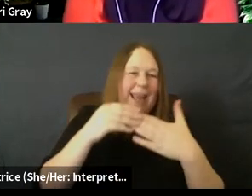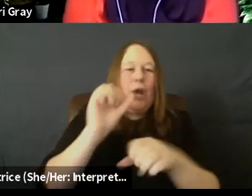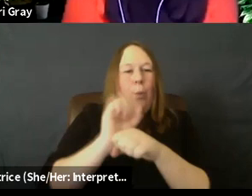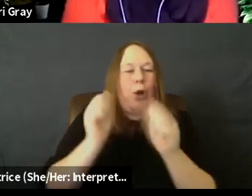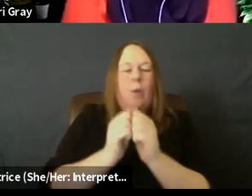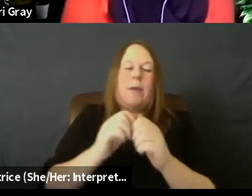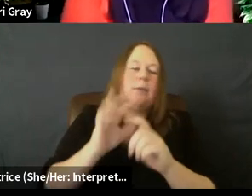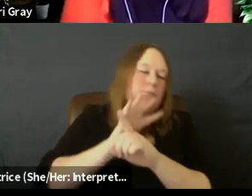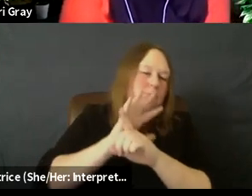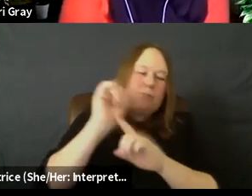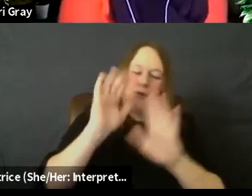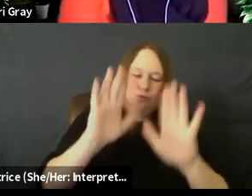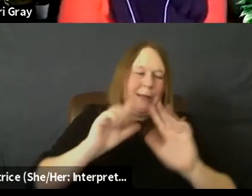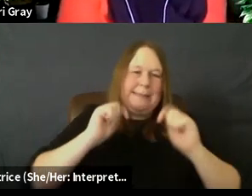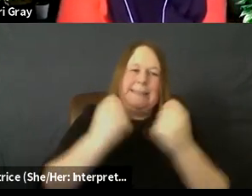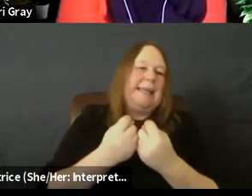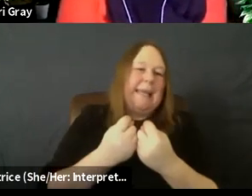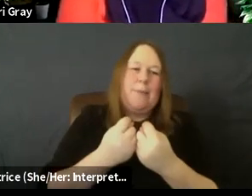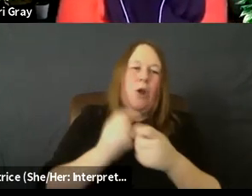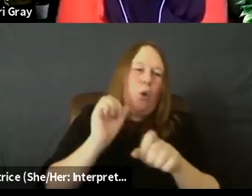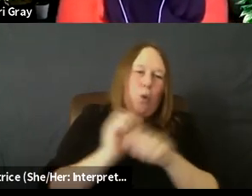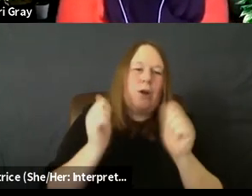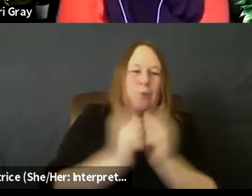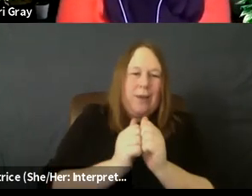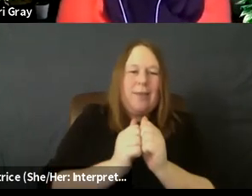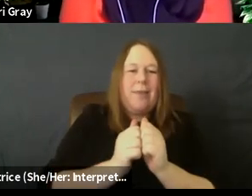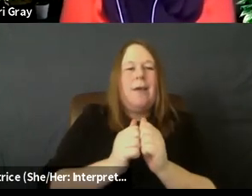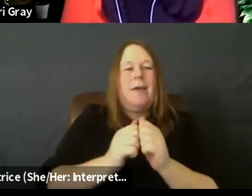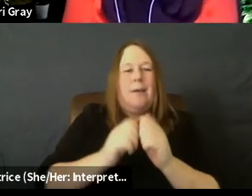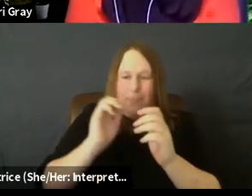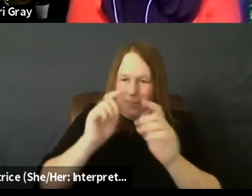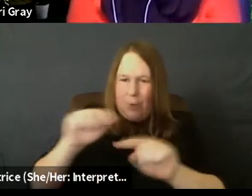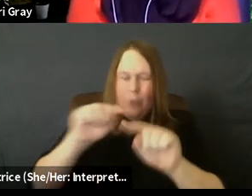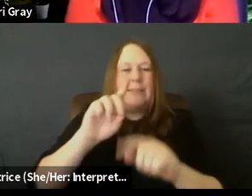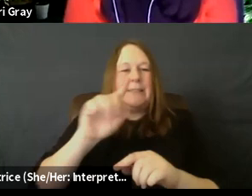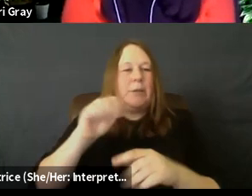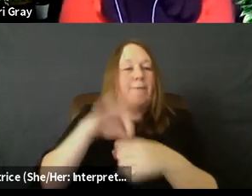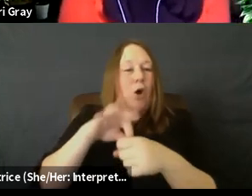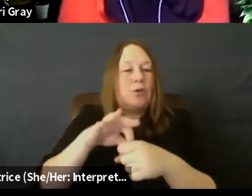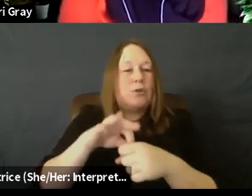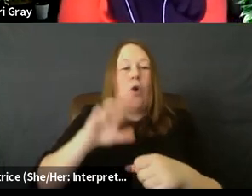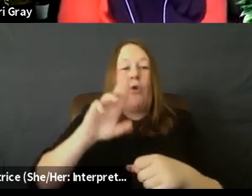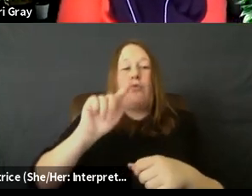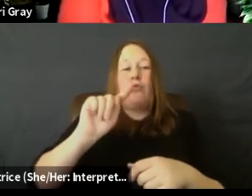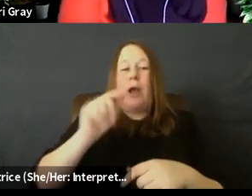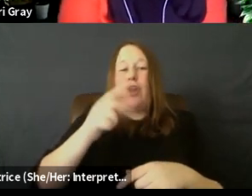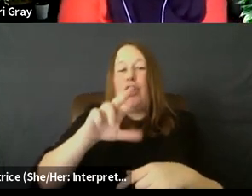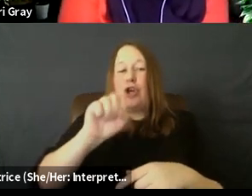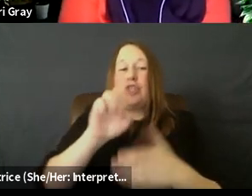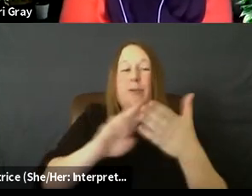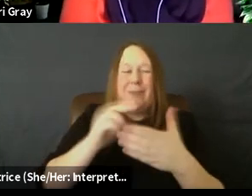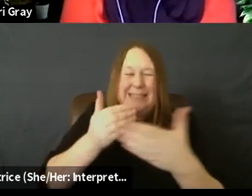with an incredible team that works to advance the disability vote. And Rutgers University, towards the end of